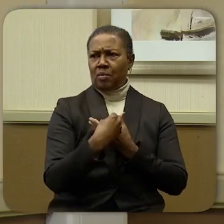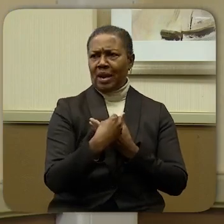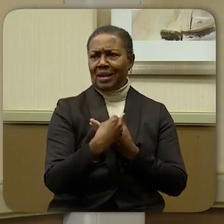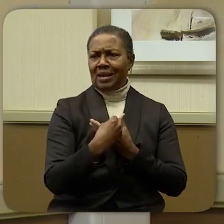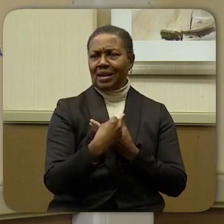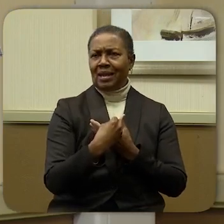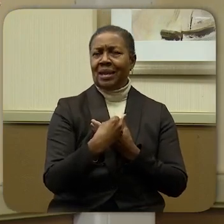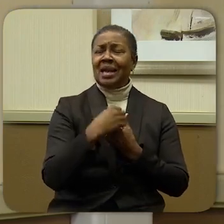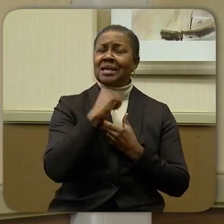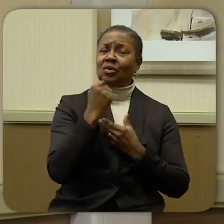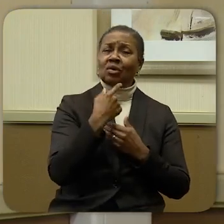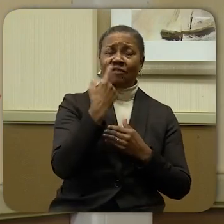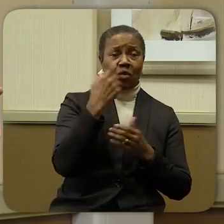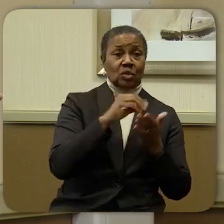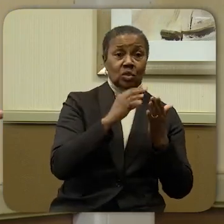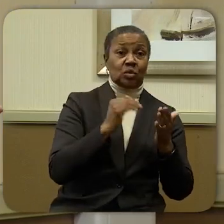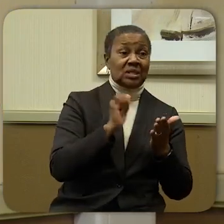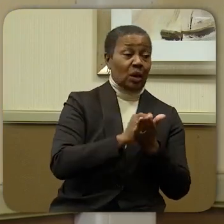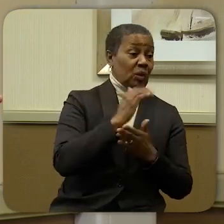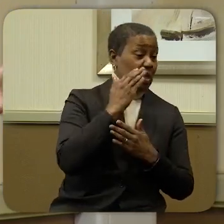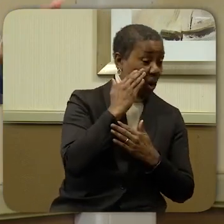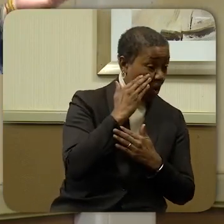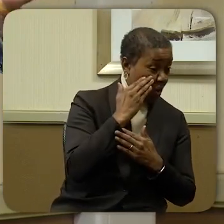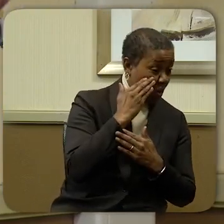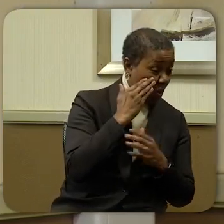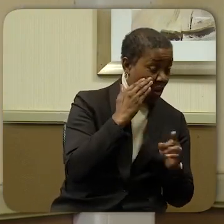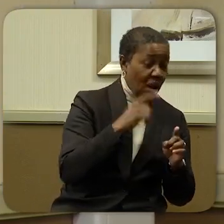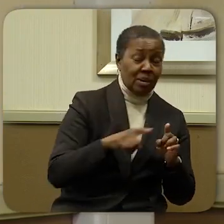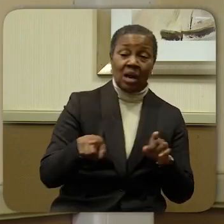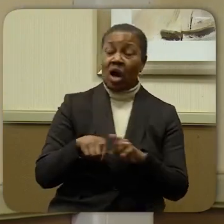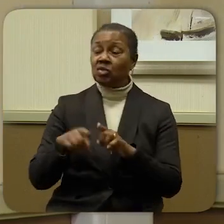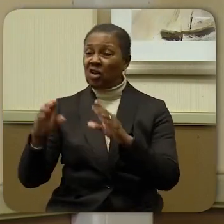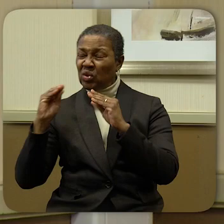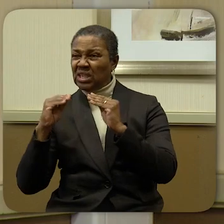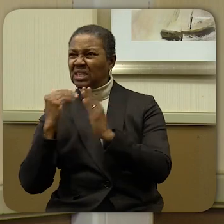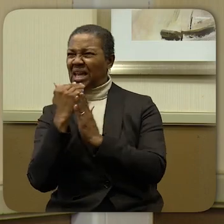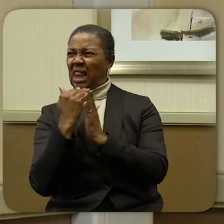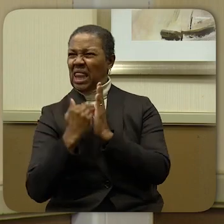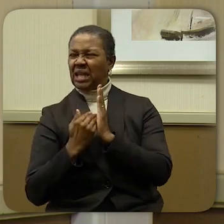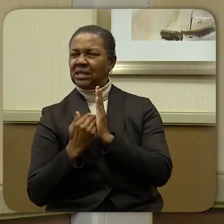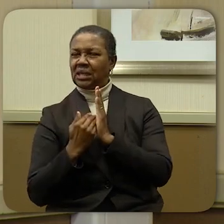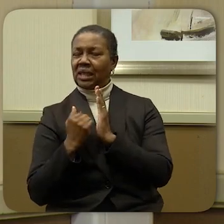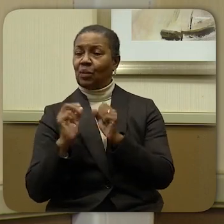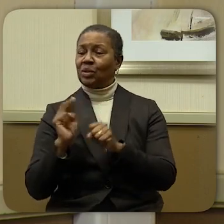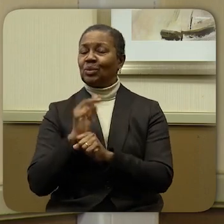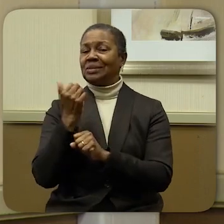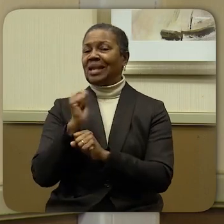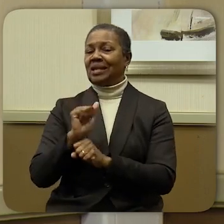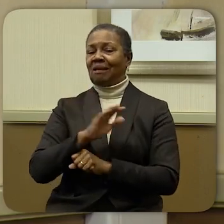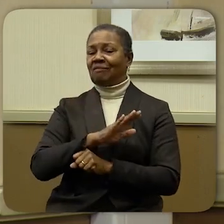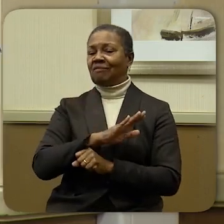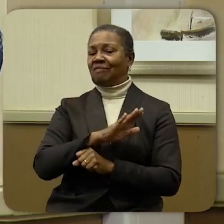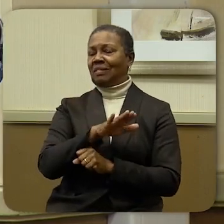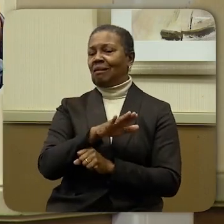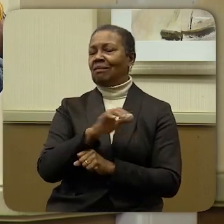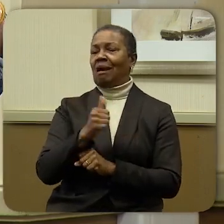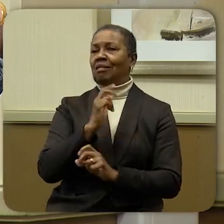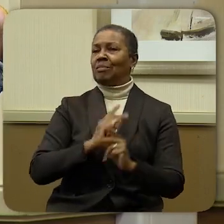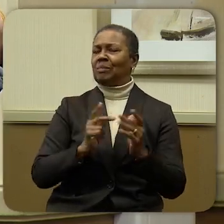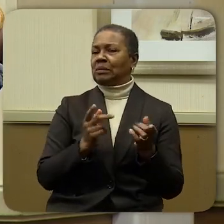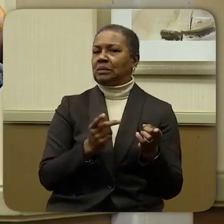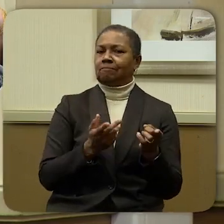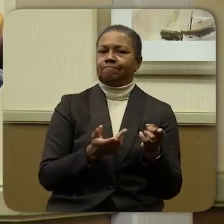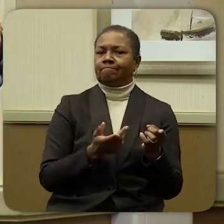not even just for our LGBT students that we know who are LGBT, but when we're teaching a lesson, can we use any of those other